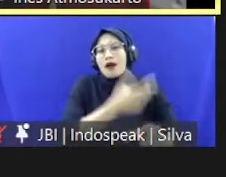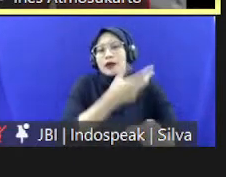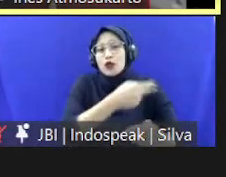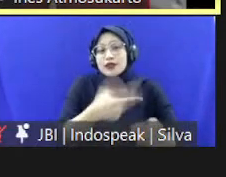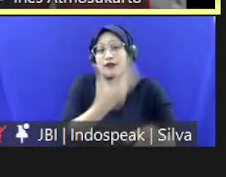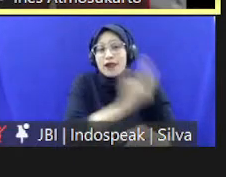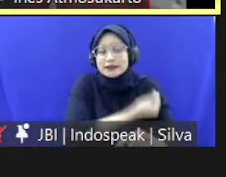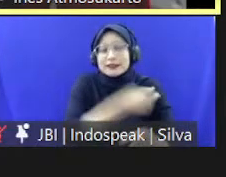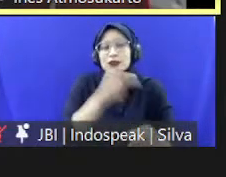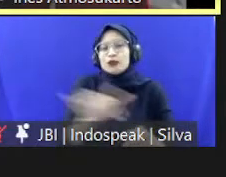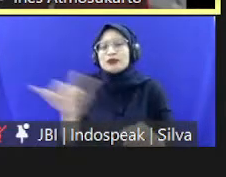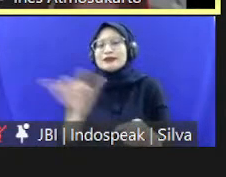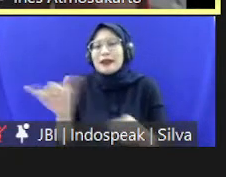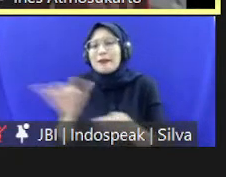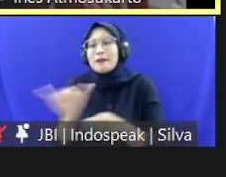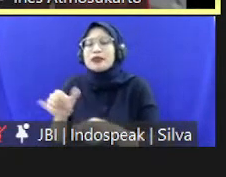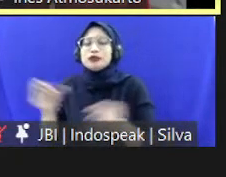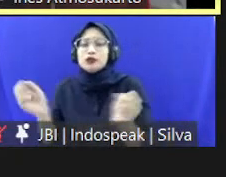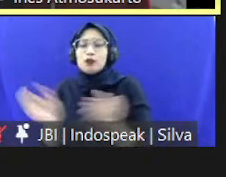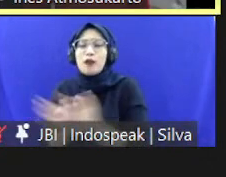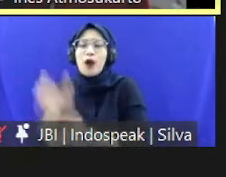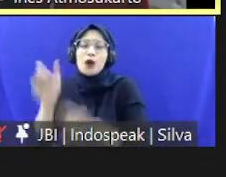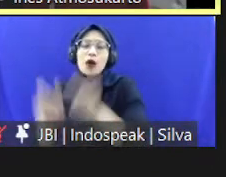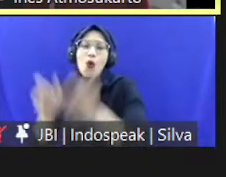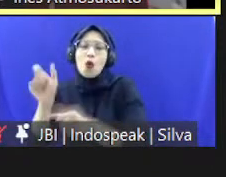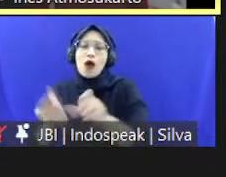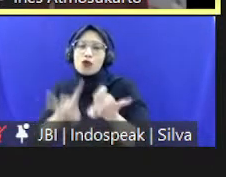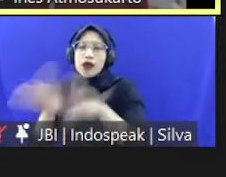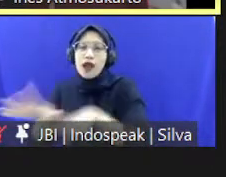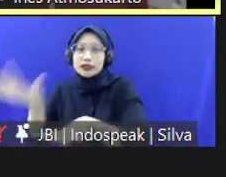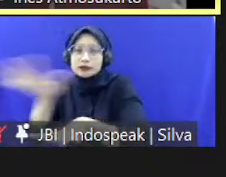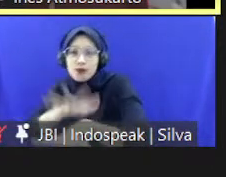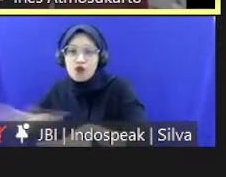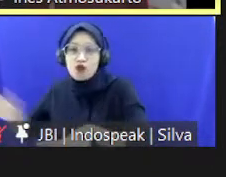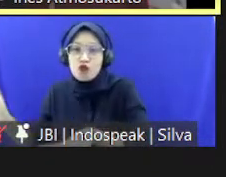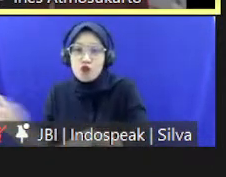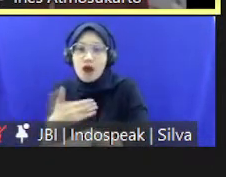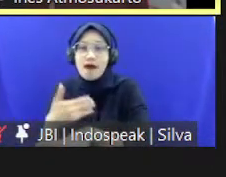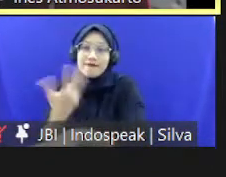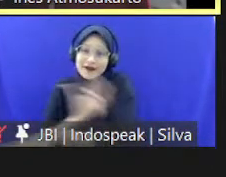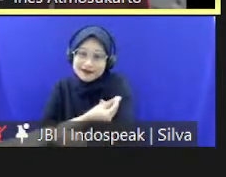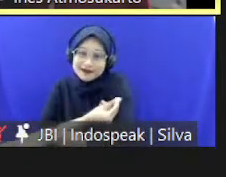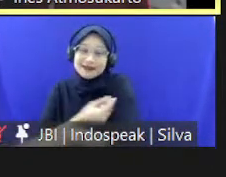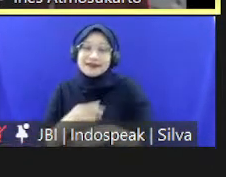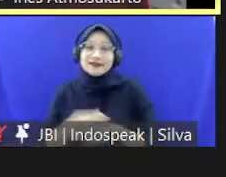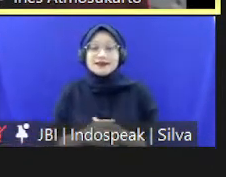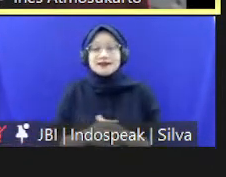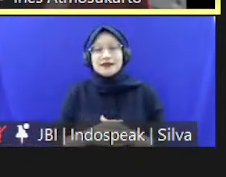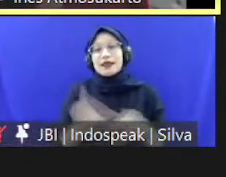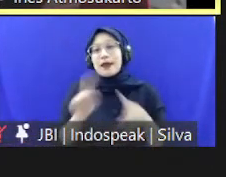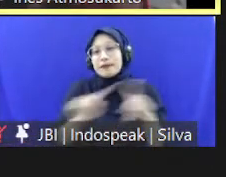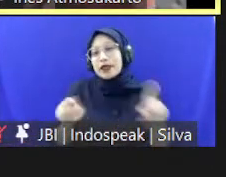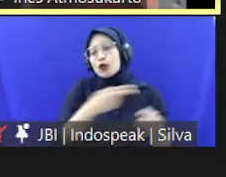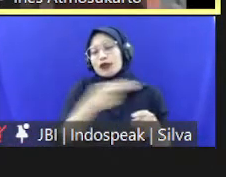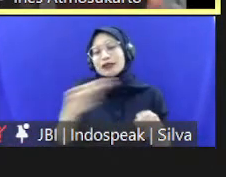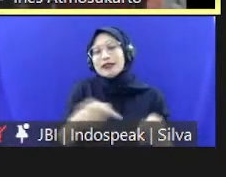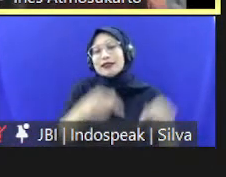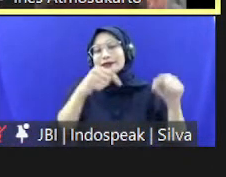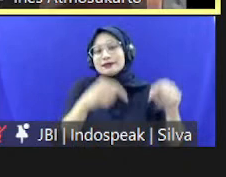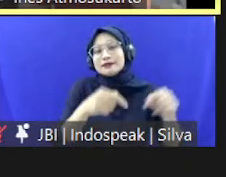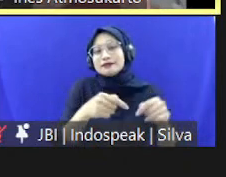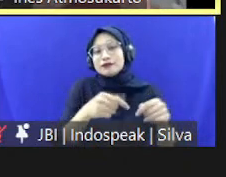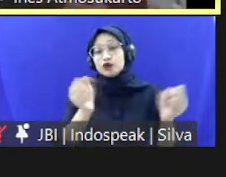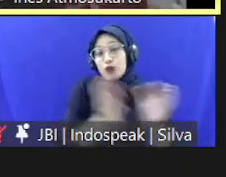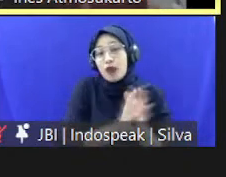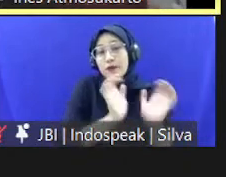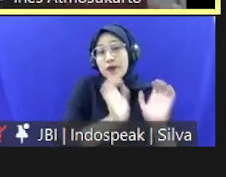Penny from BPOM definitely has played a critical role, because BPOM has had to review all